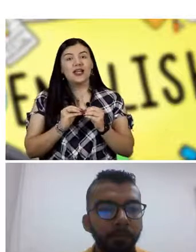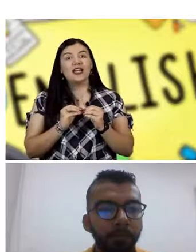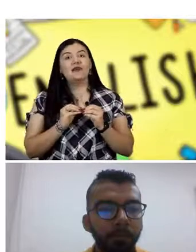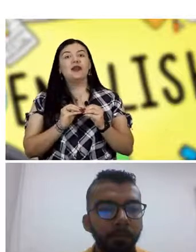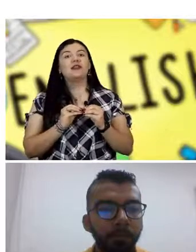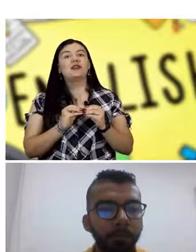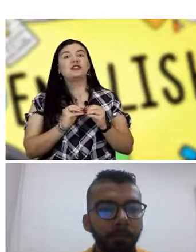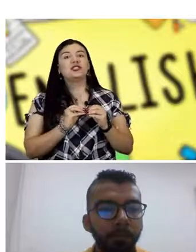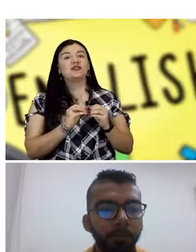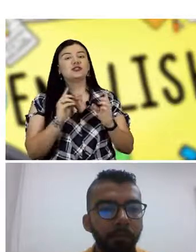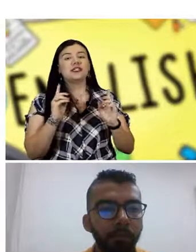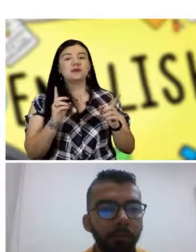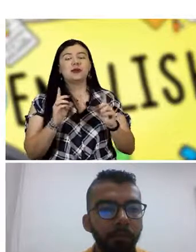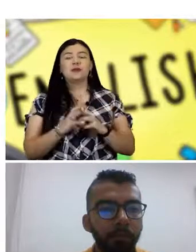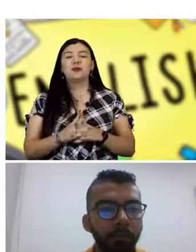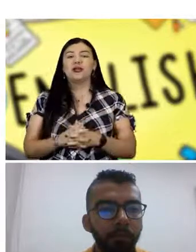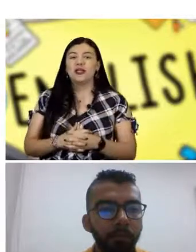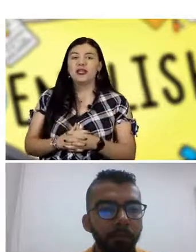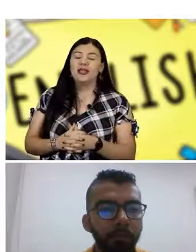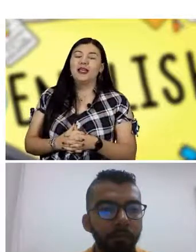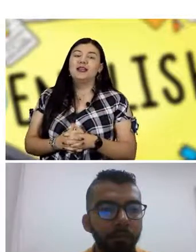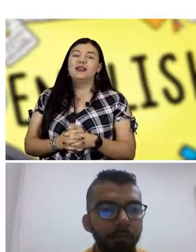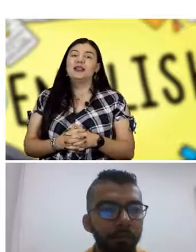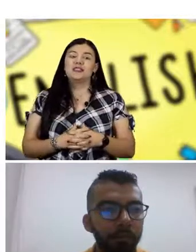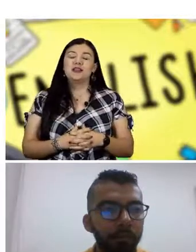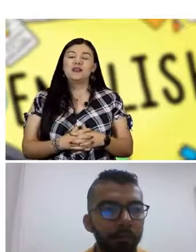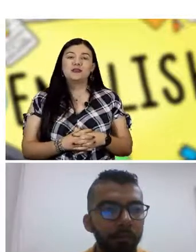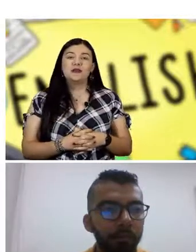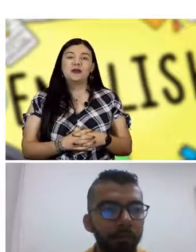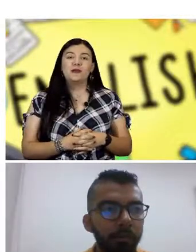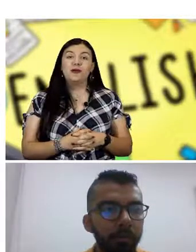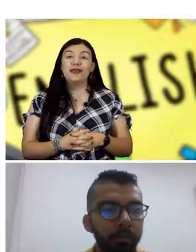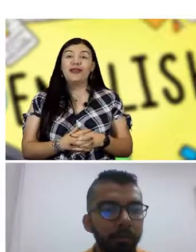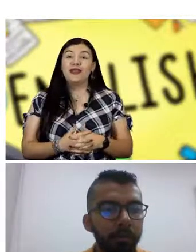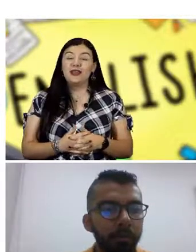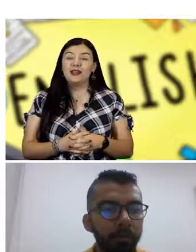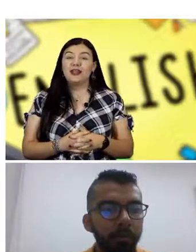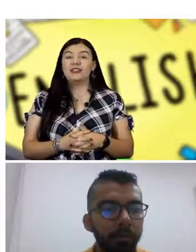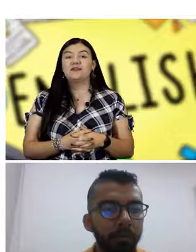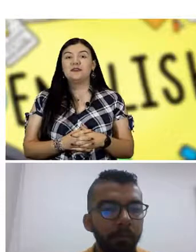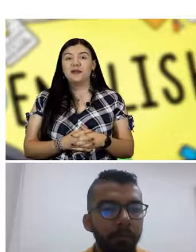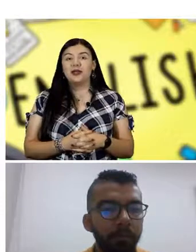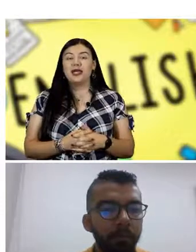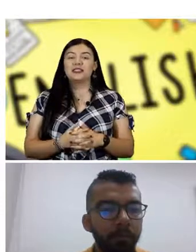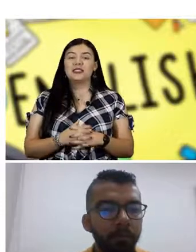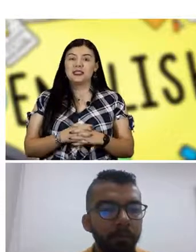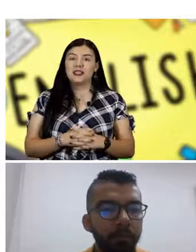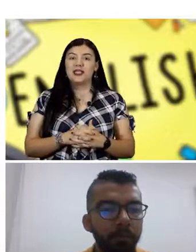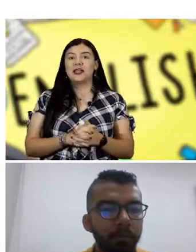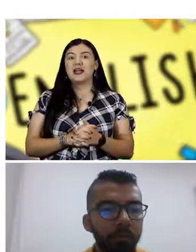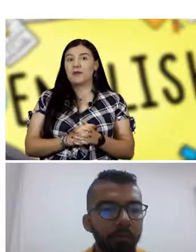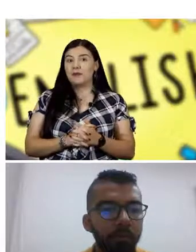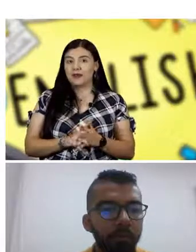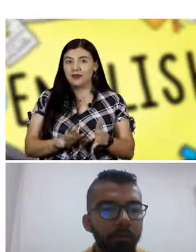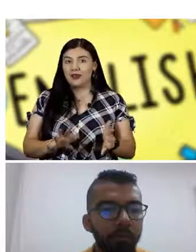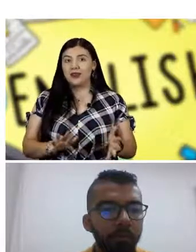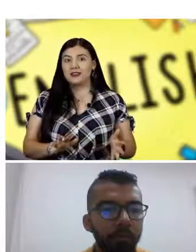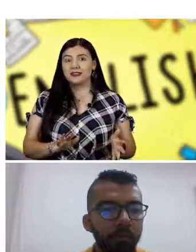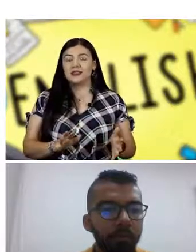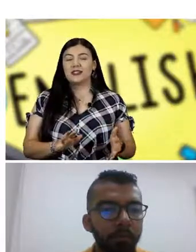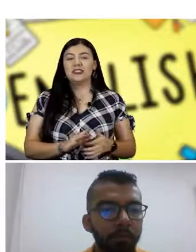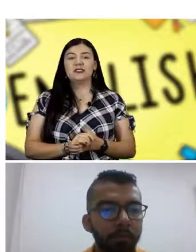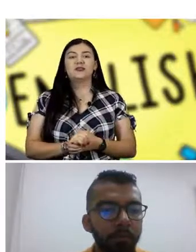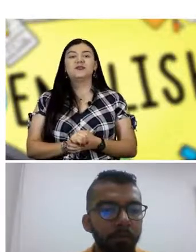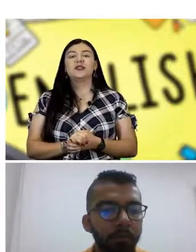2 elementos, chicos, ustedes van a poder describir su cuerpo y las enfermedades que tienen en cada parte